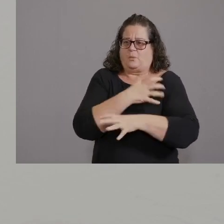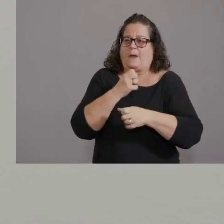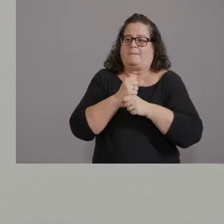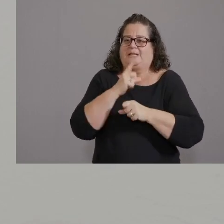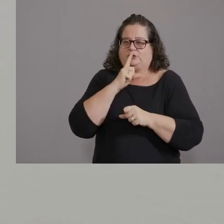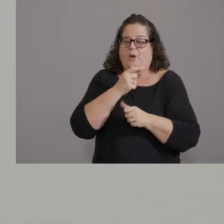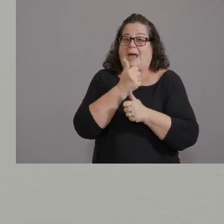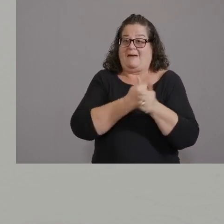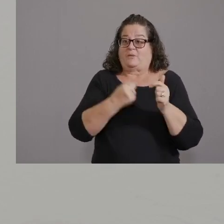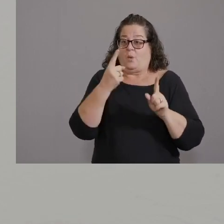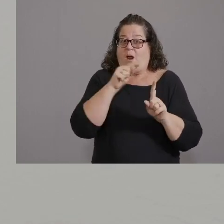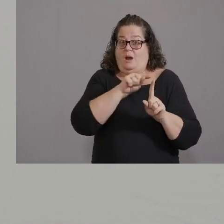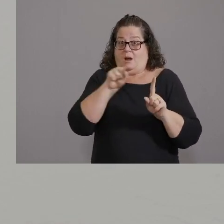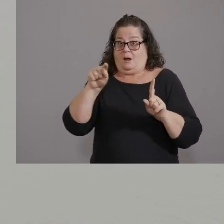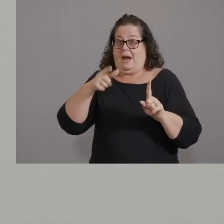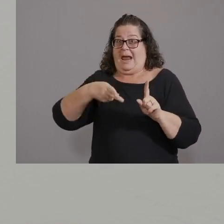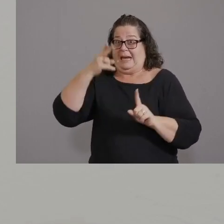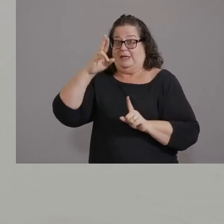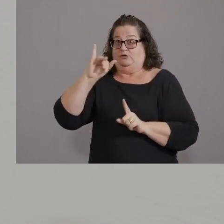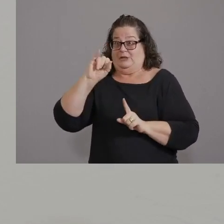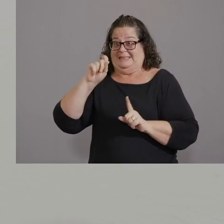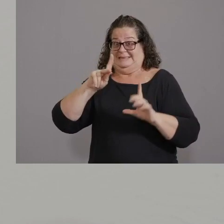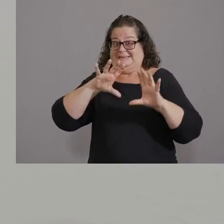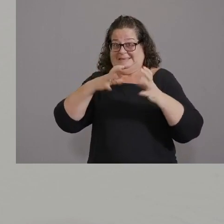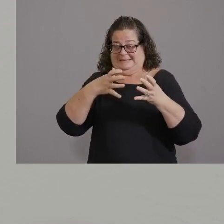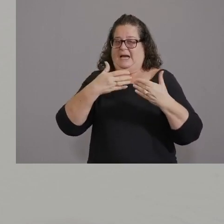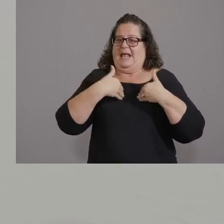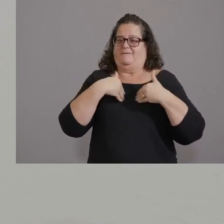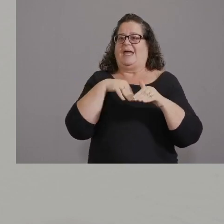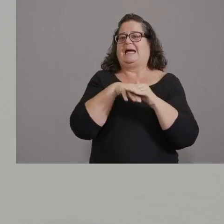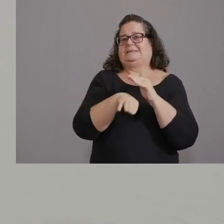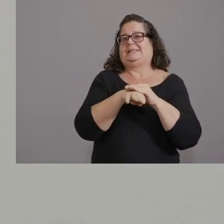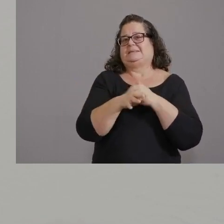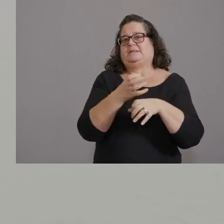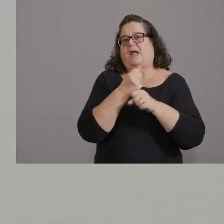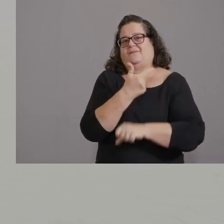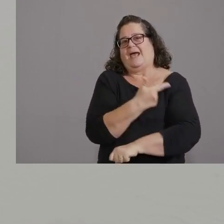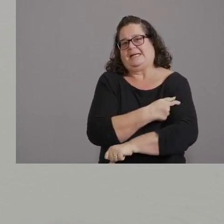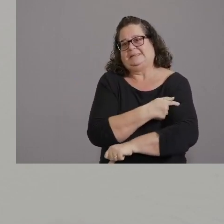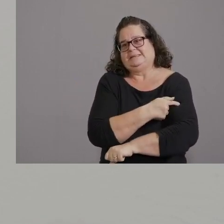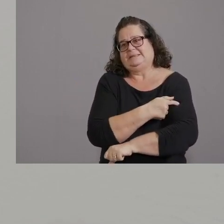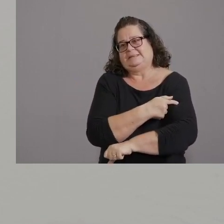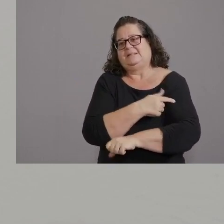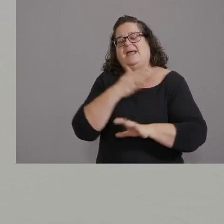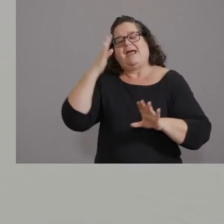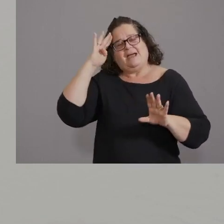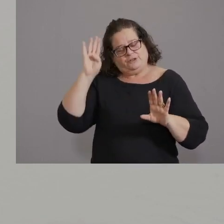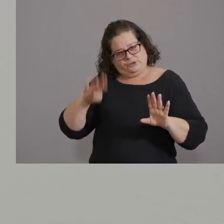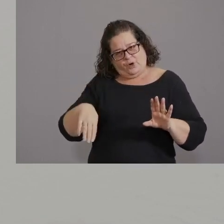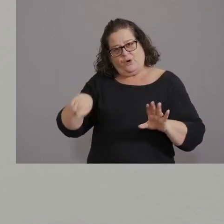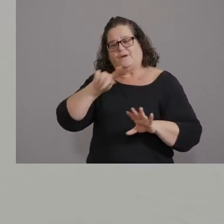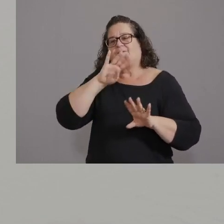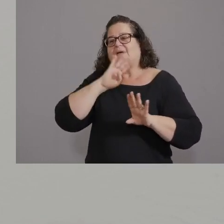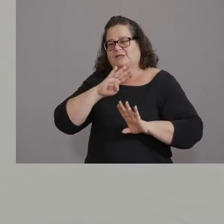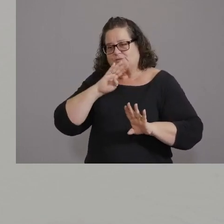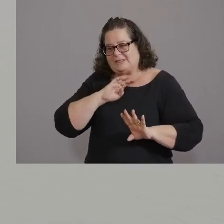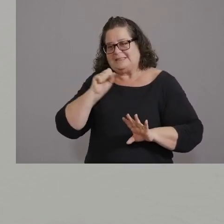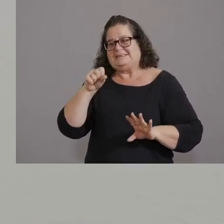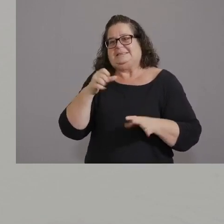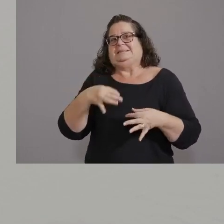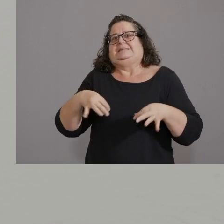has access to the vaccine if it's possible. And we know that it's very frustrating, especially when the resources are so